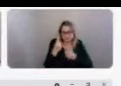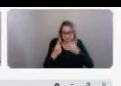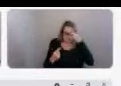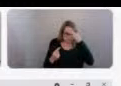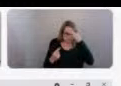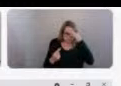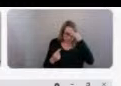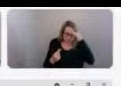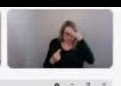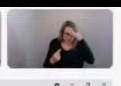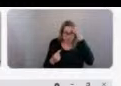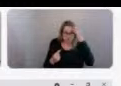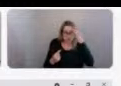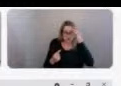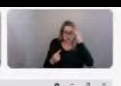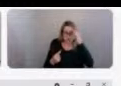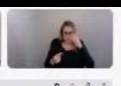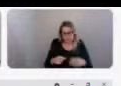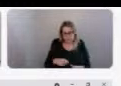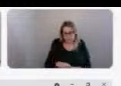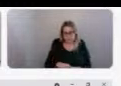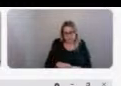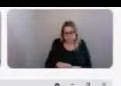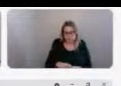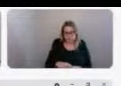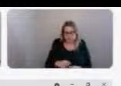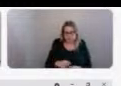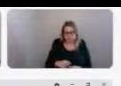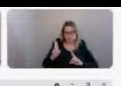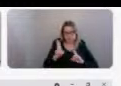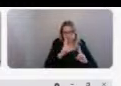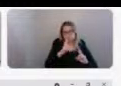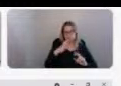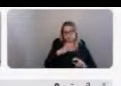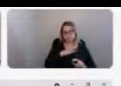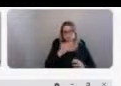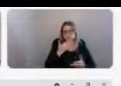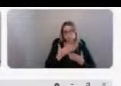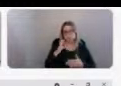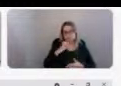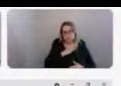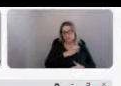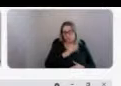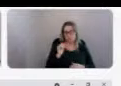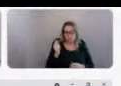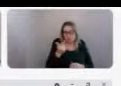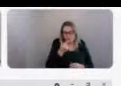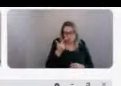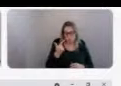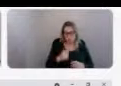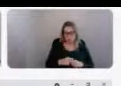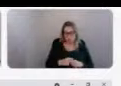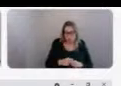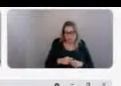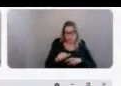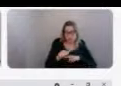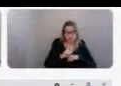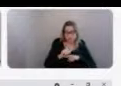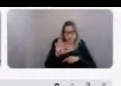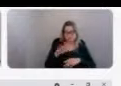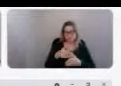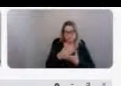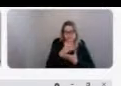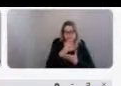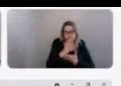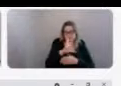first wish to acknowledge the honorable commission and thank the commission as well as all of you for exercising your right